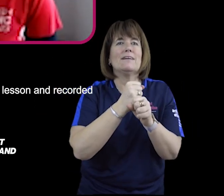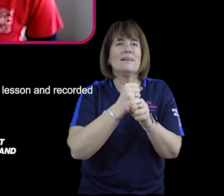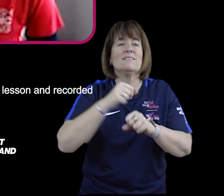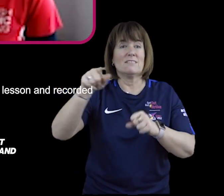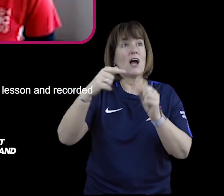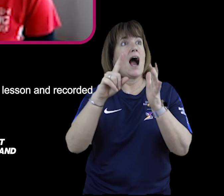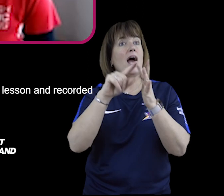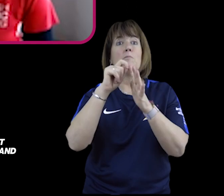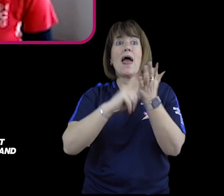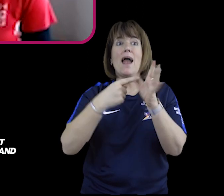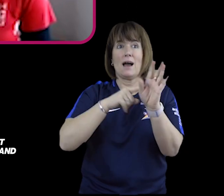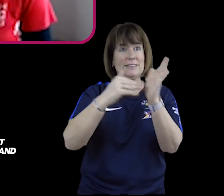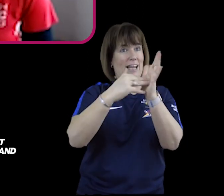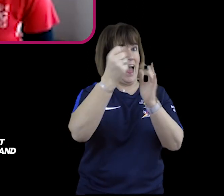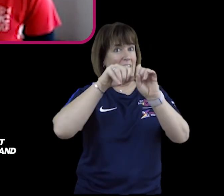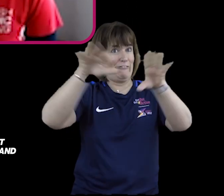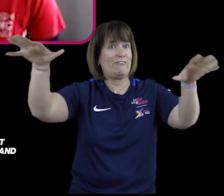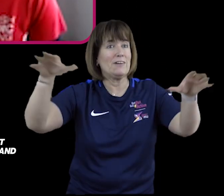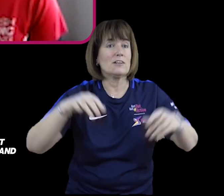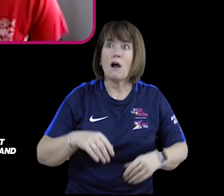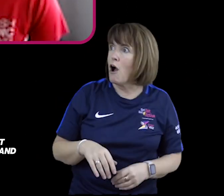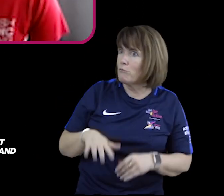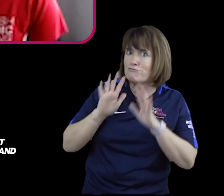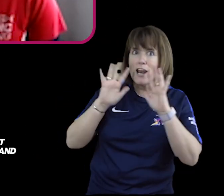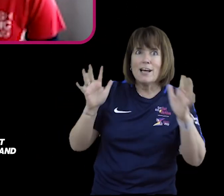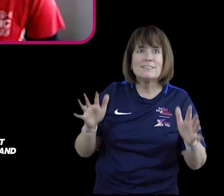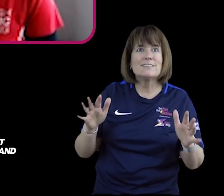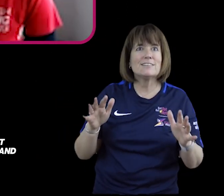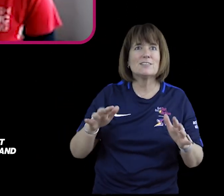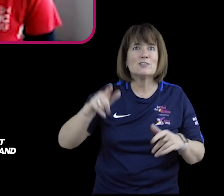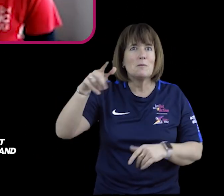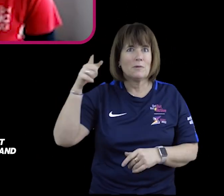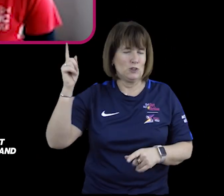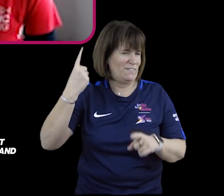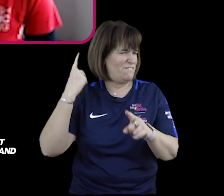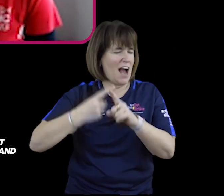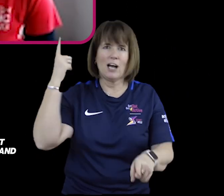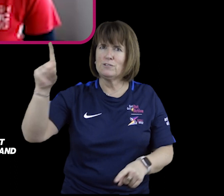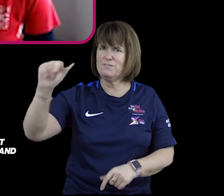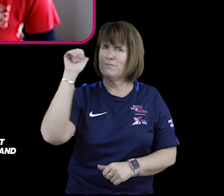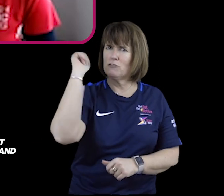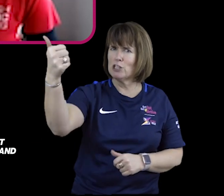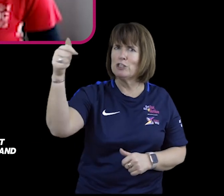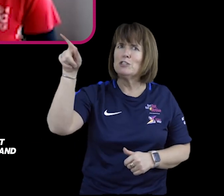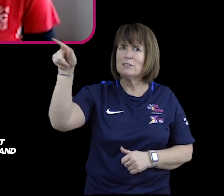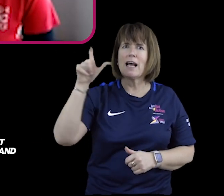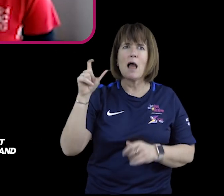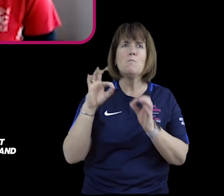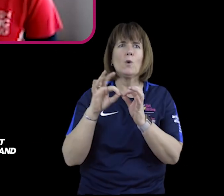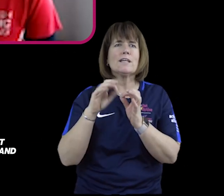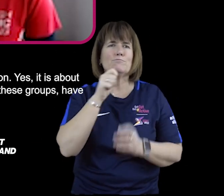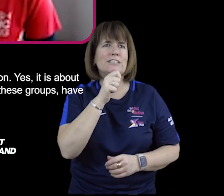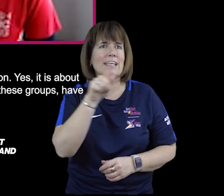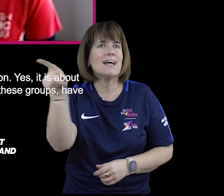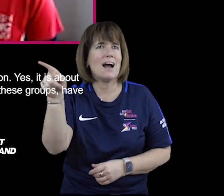if anybody wants to listen. Oh, how brilliant. Did she enjoy it? Was she hooked? She loved it, yes. And she picked it up very quickly. She's very good.